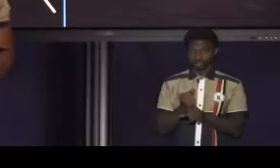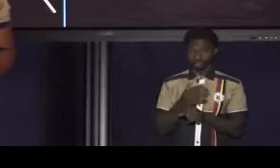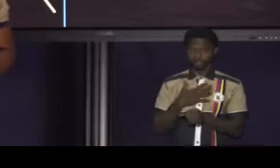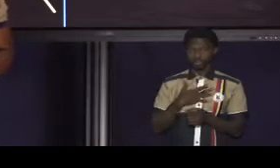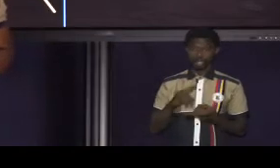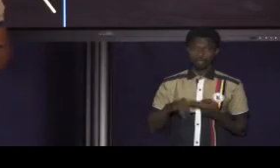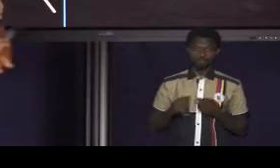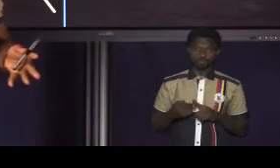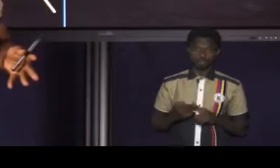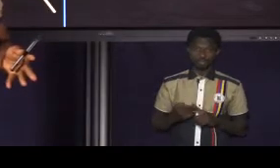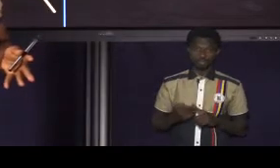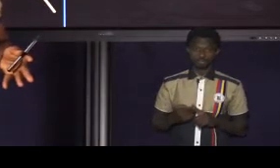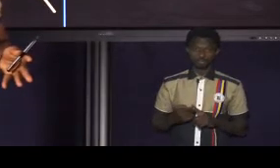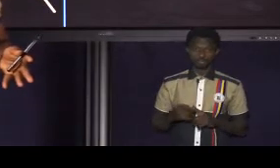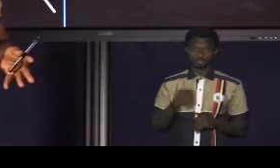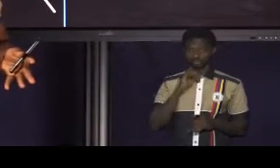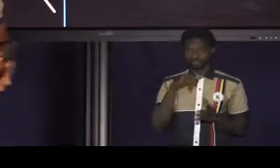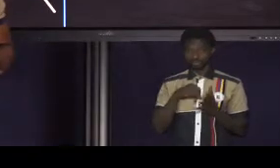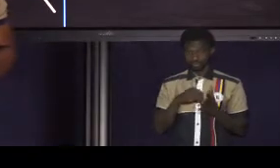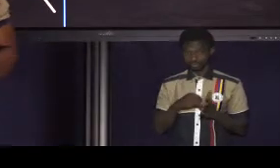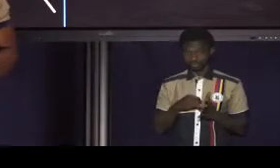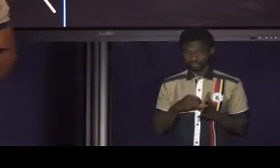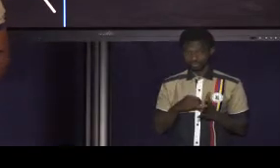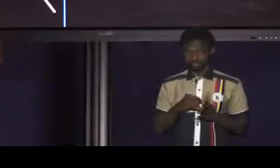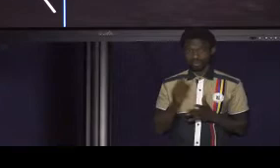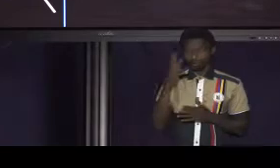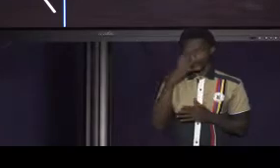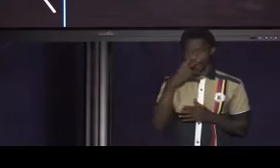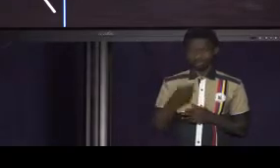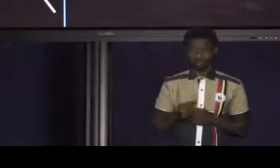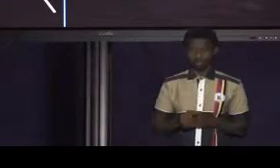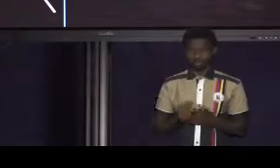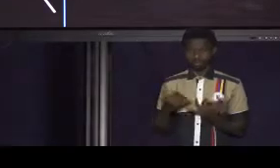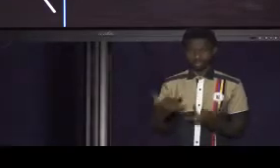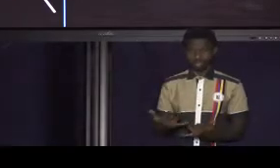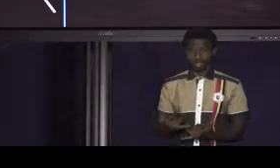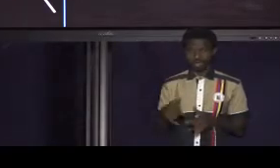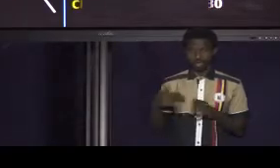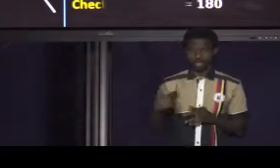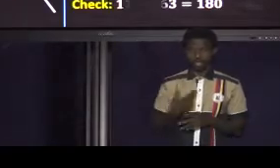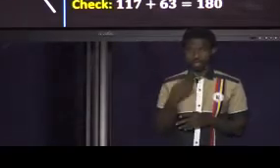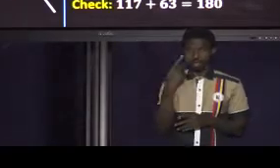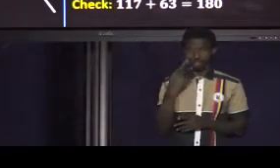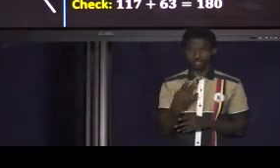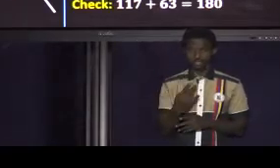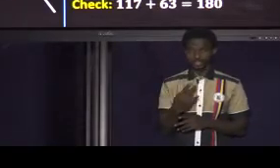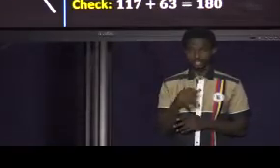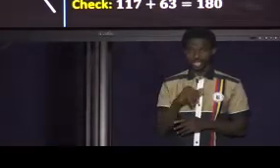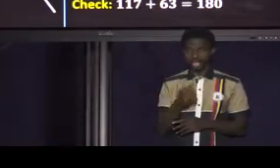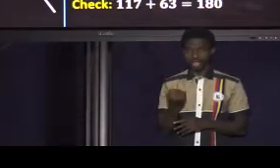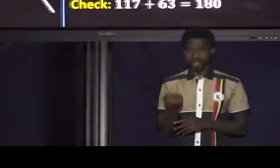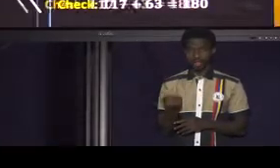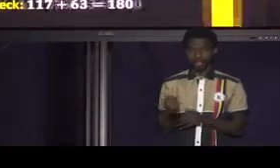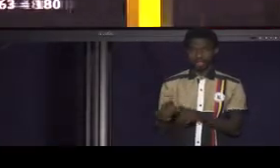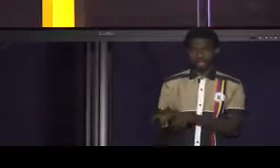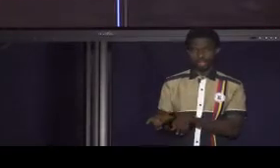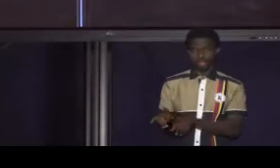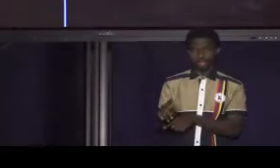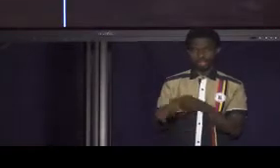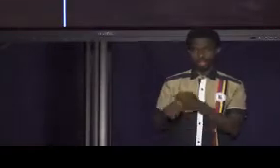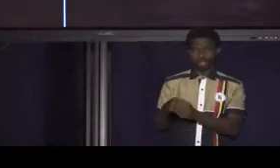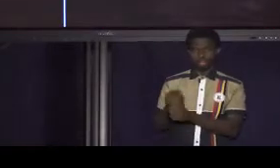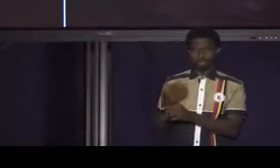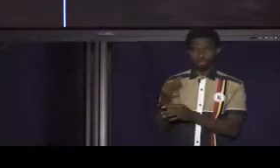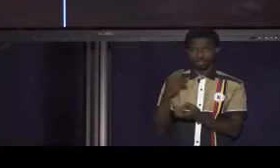my friend. Isn't it? Beautiful. Now, let's see yet another variant of